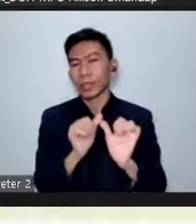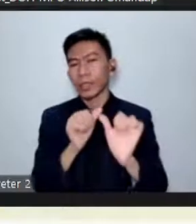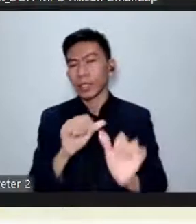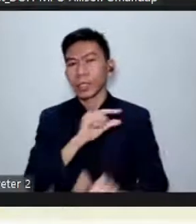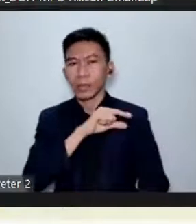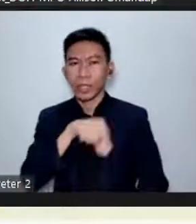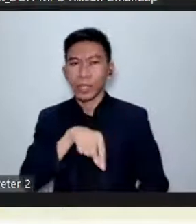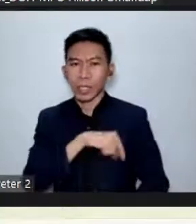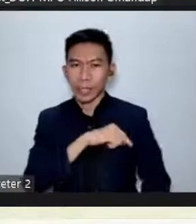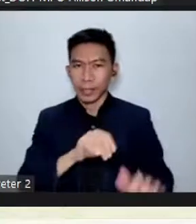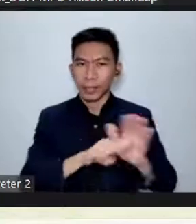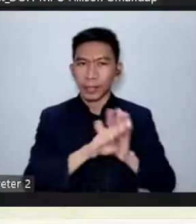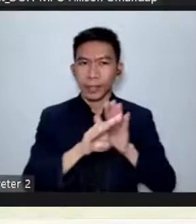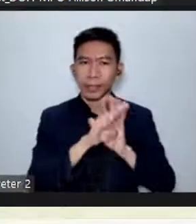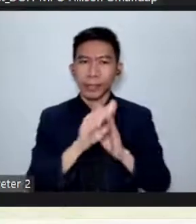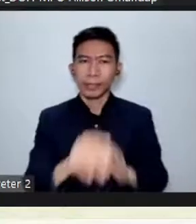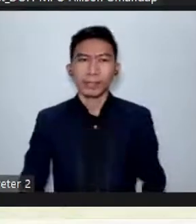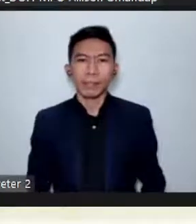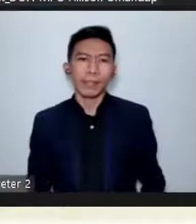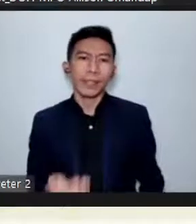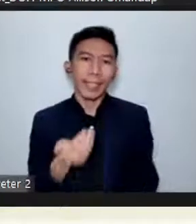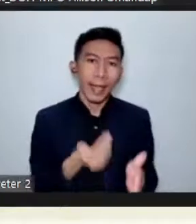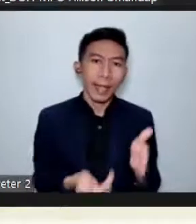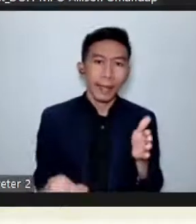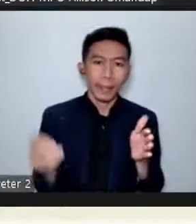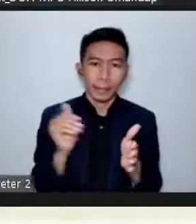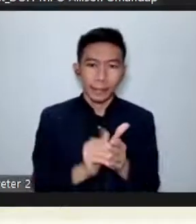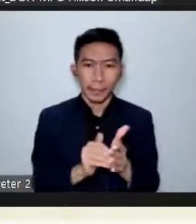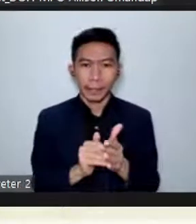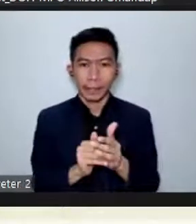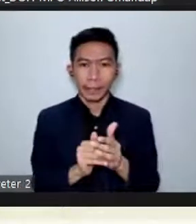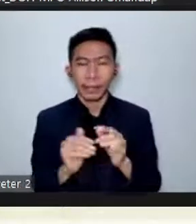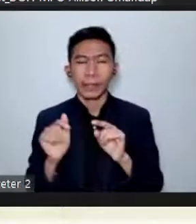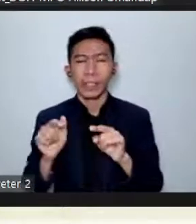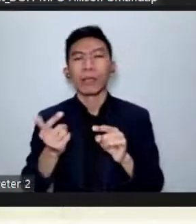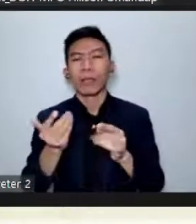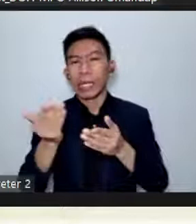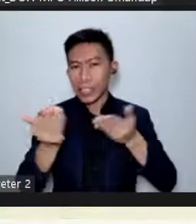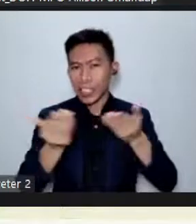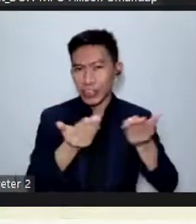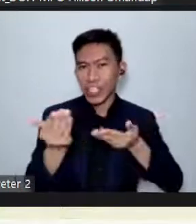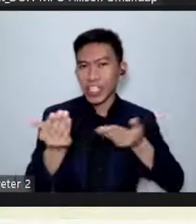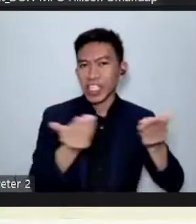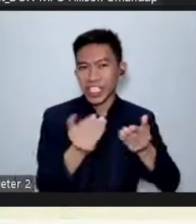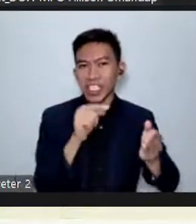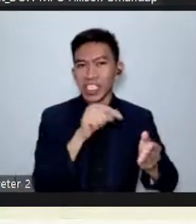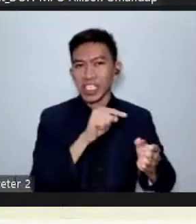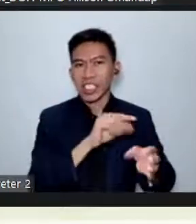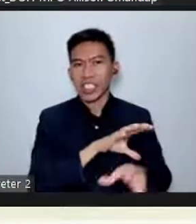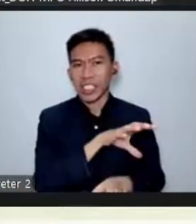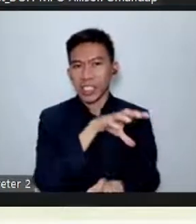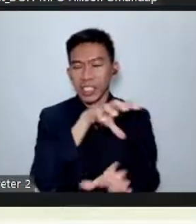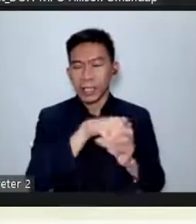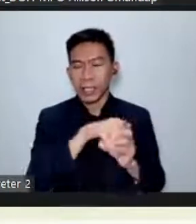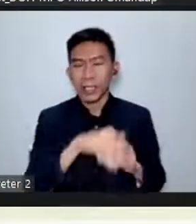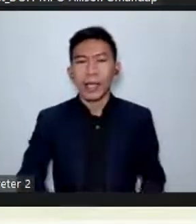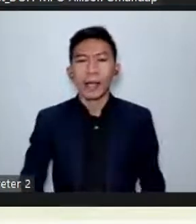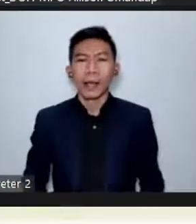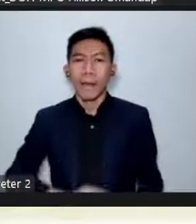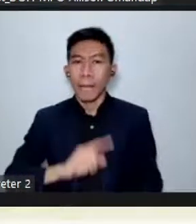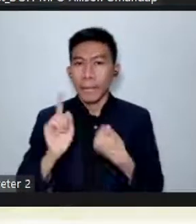development. And again, this is upping service coverage. So the first one really